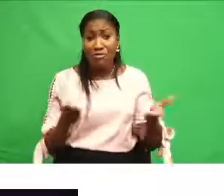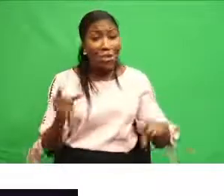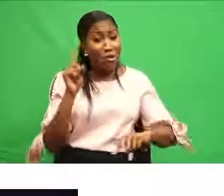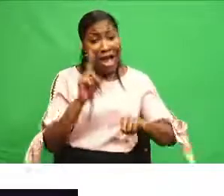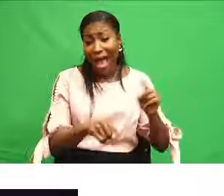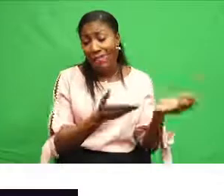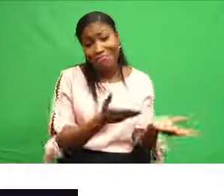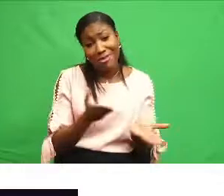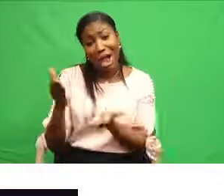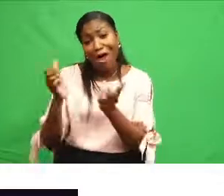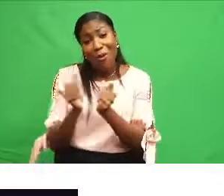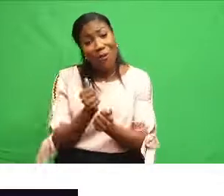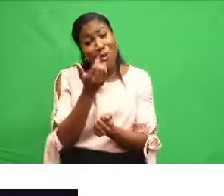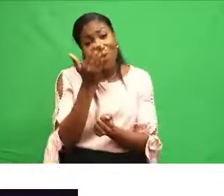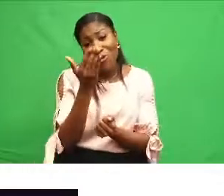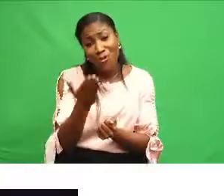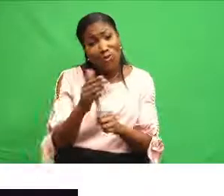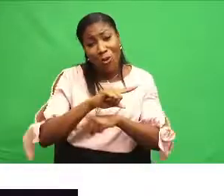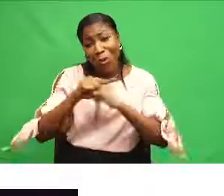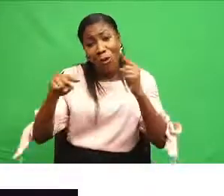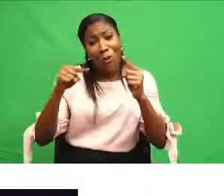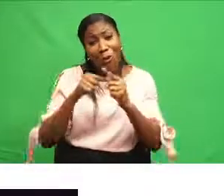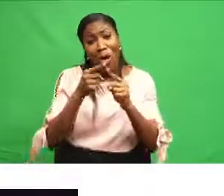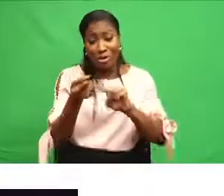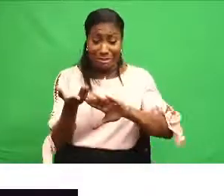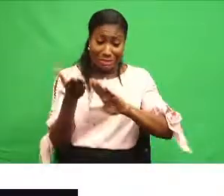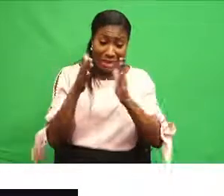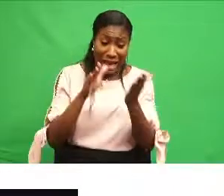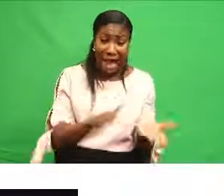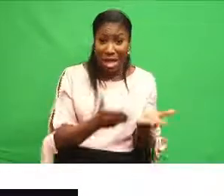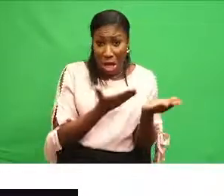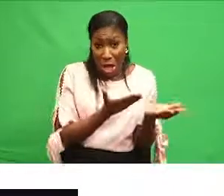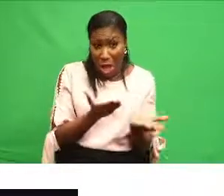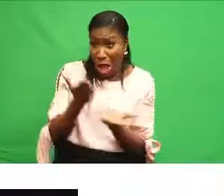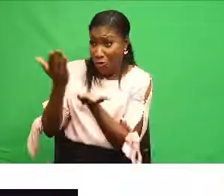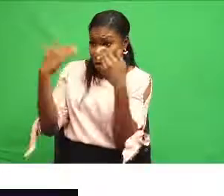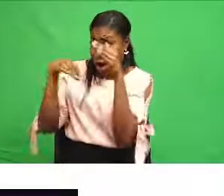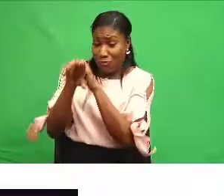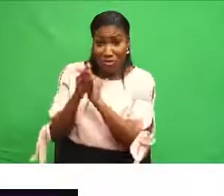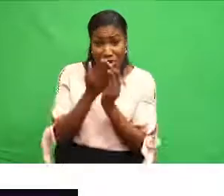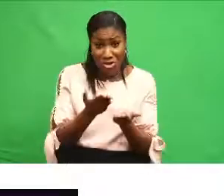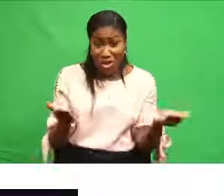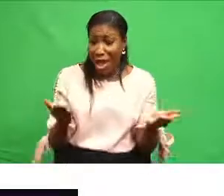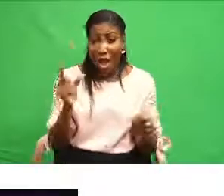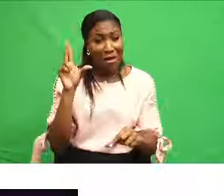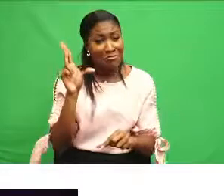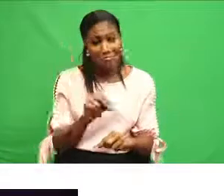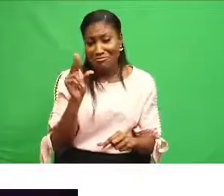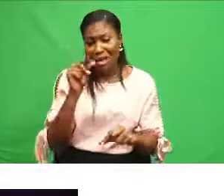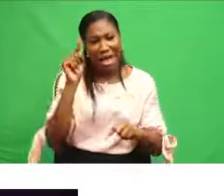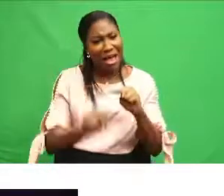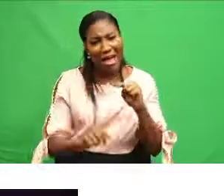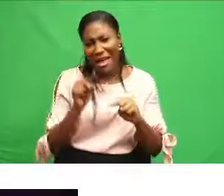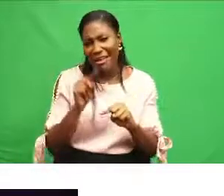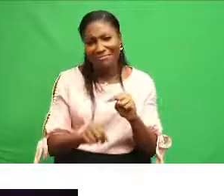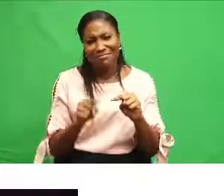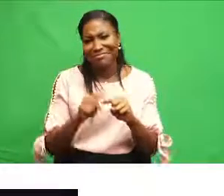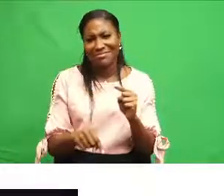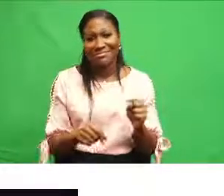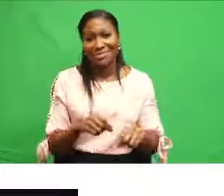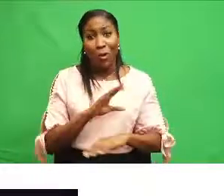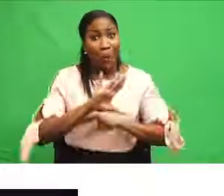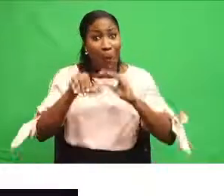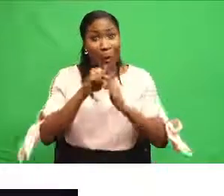You've worked your whole life, you've made all kinds of sacrifices in order to acquire this estate.